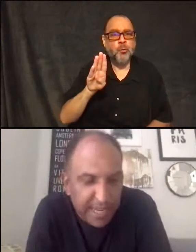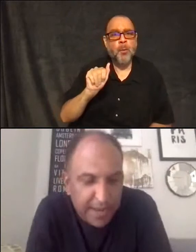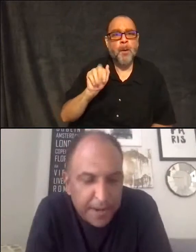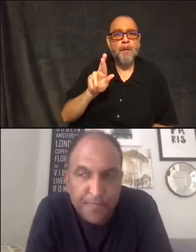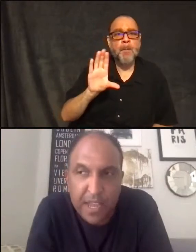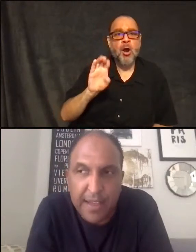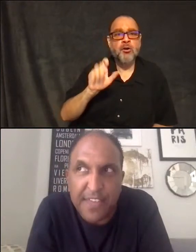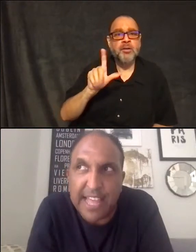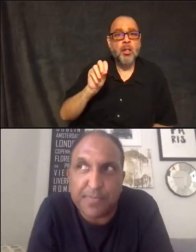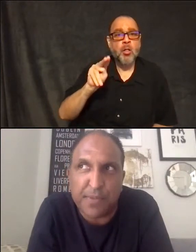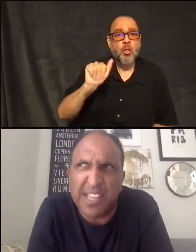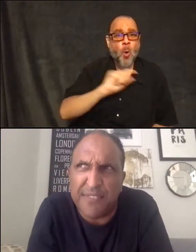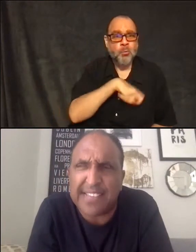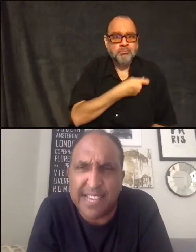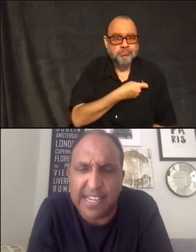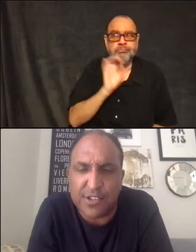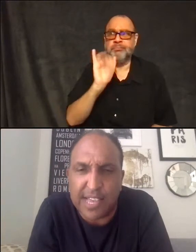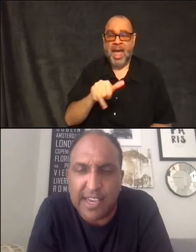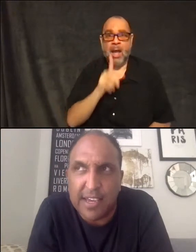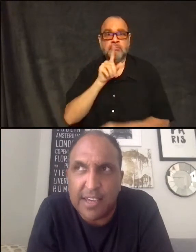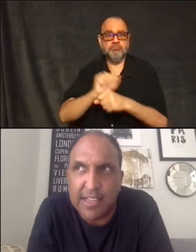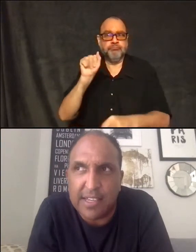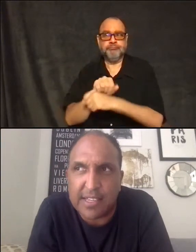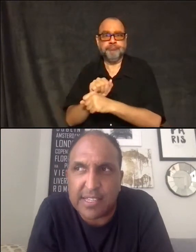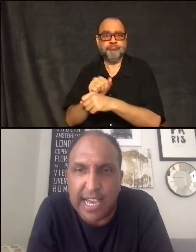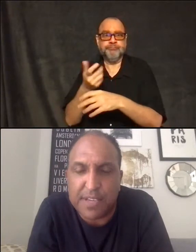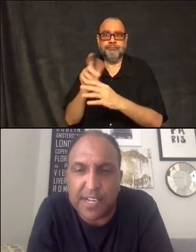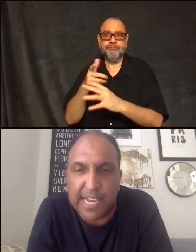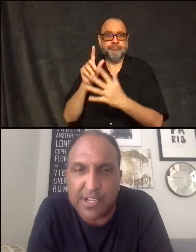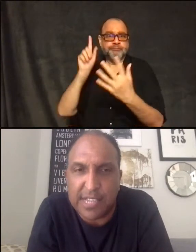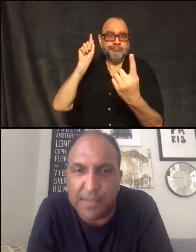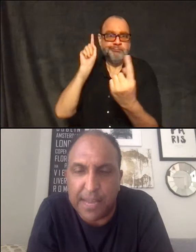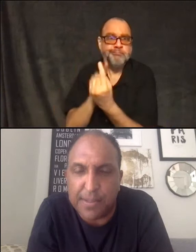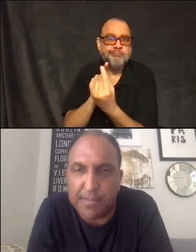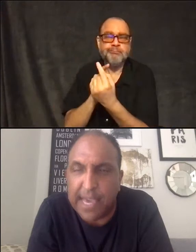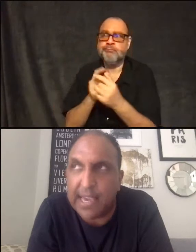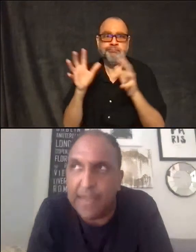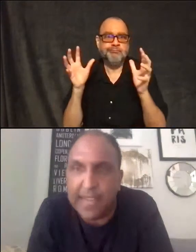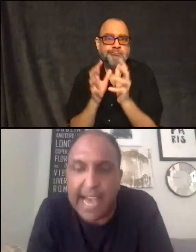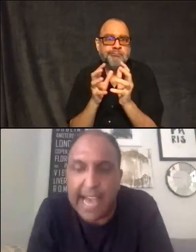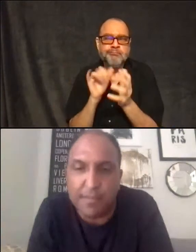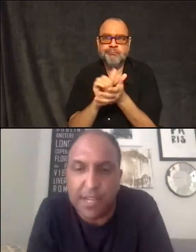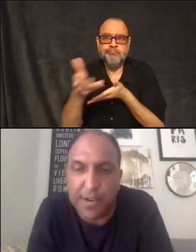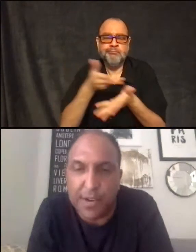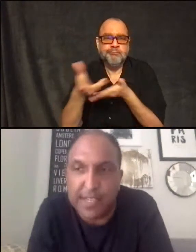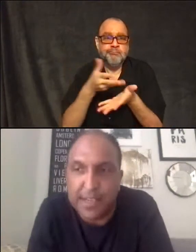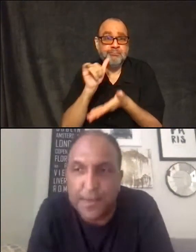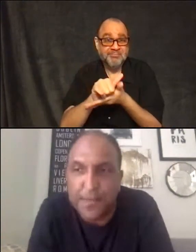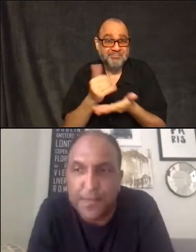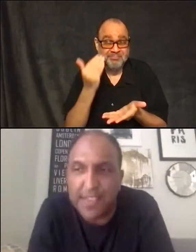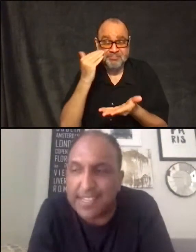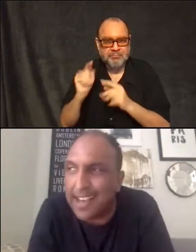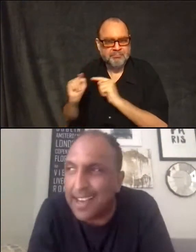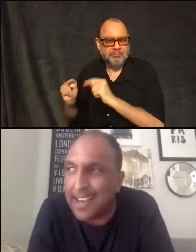real life meeting. I think that's been really fascinating. Just like the types of connections that I've been able to make, and then actually, in